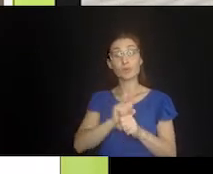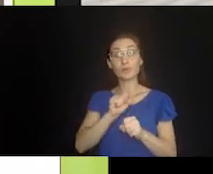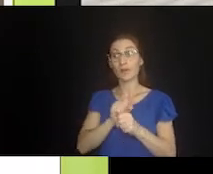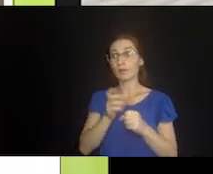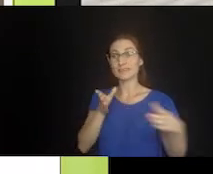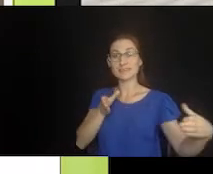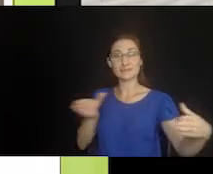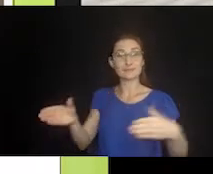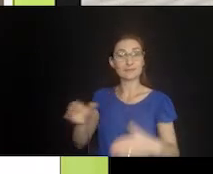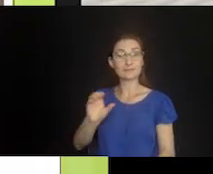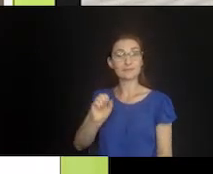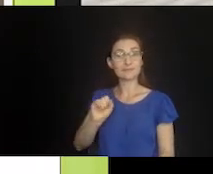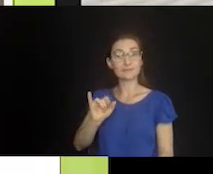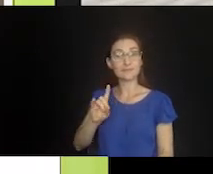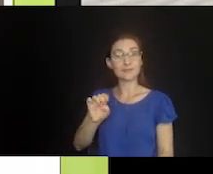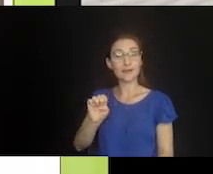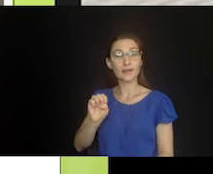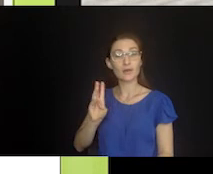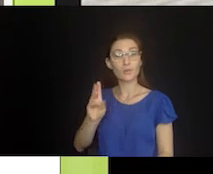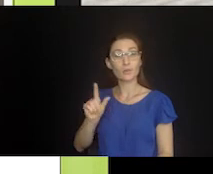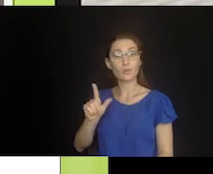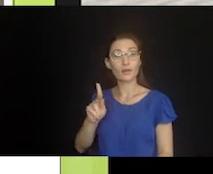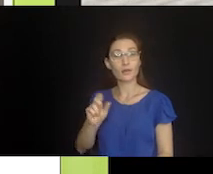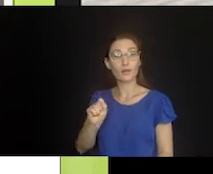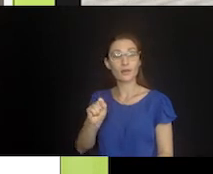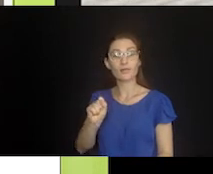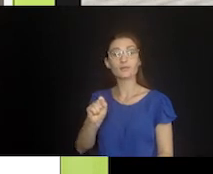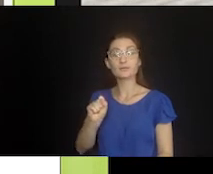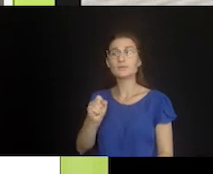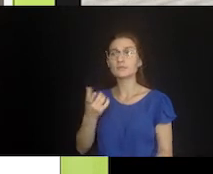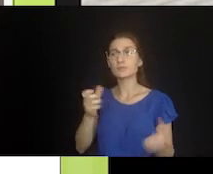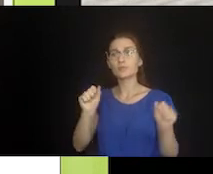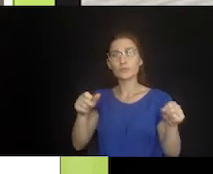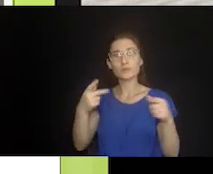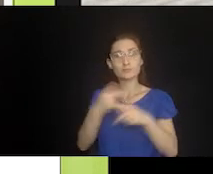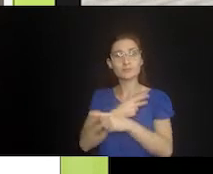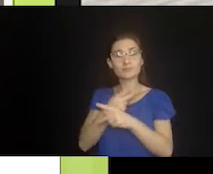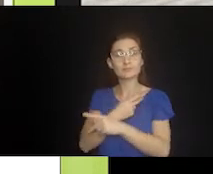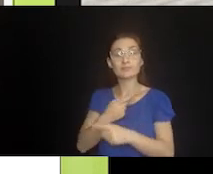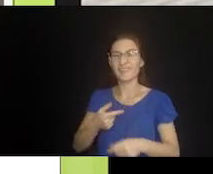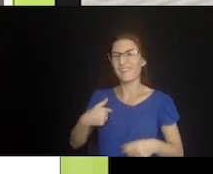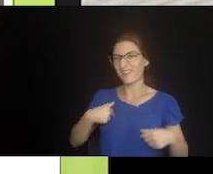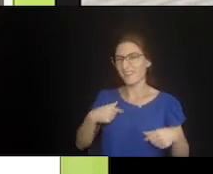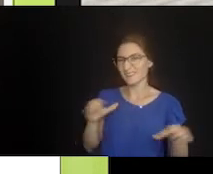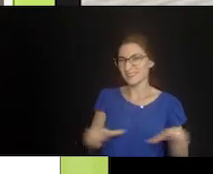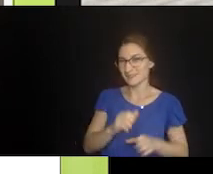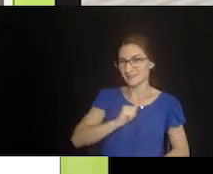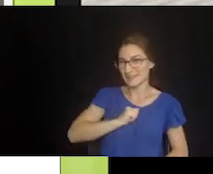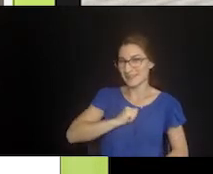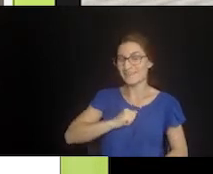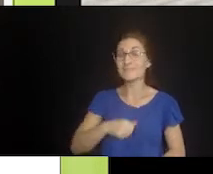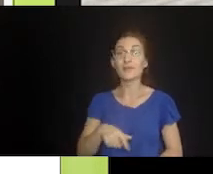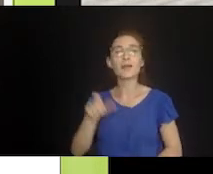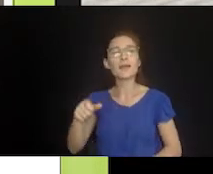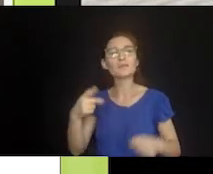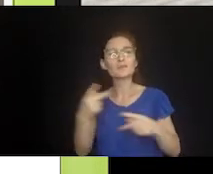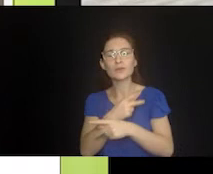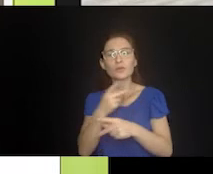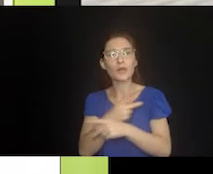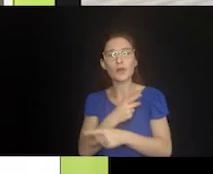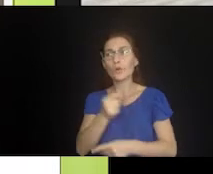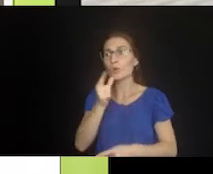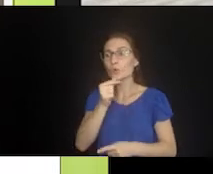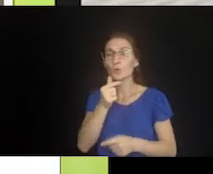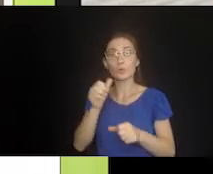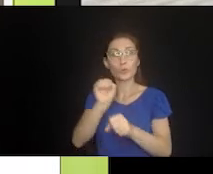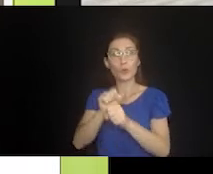You know, if you're working on the sidewalk, if the sidewalk's broken, and I'm using this because we did it in our group, I